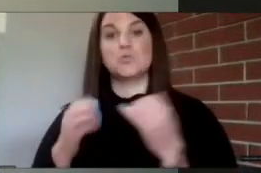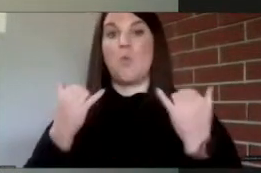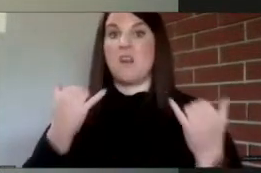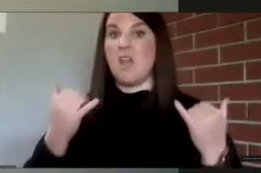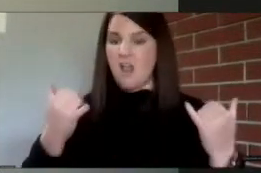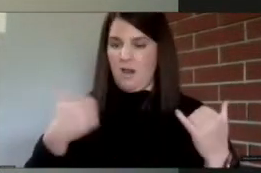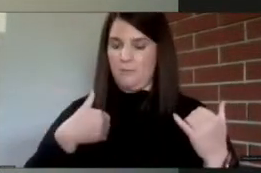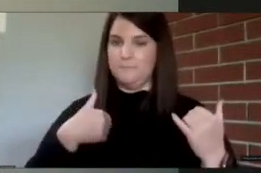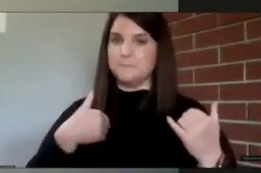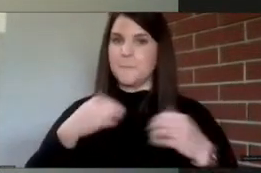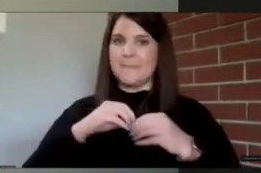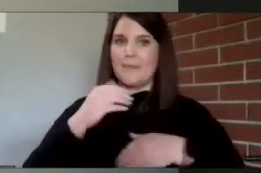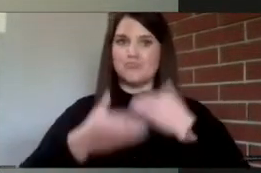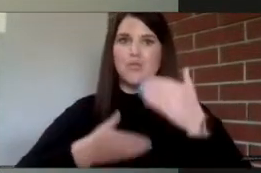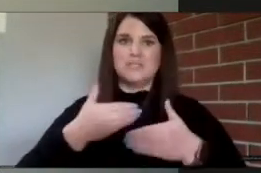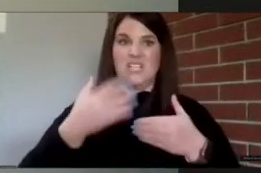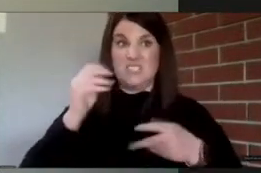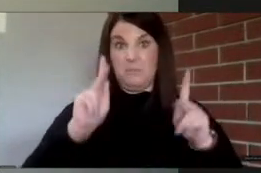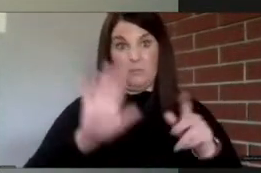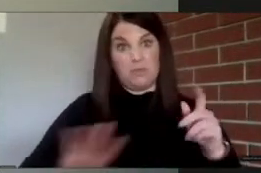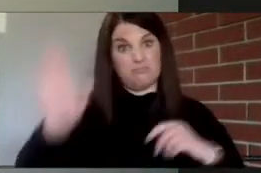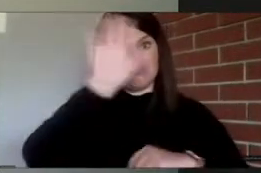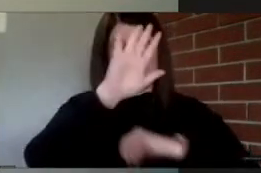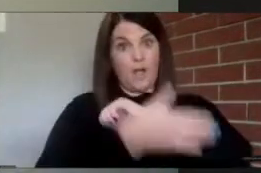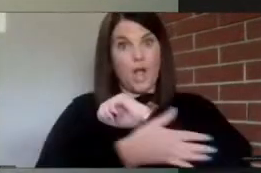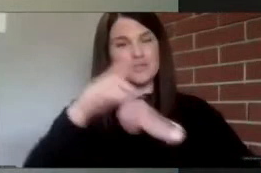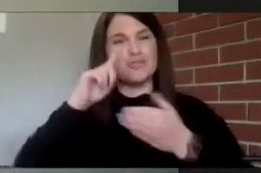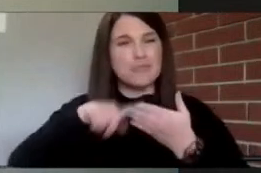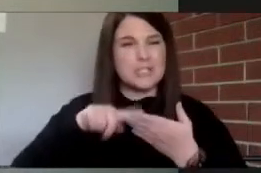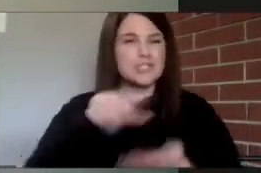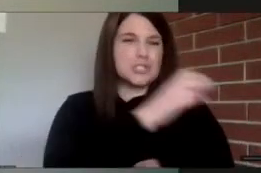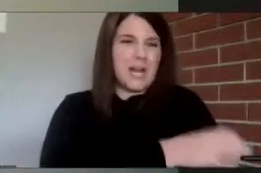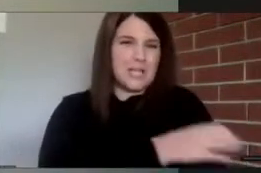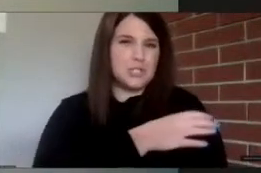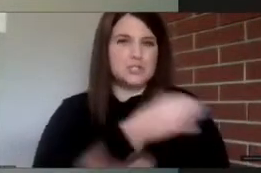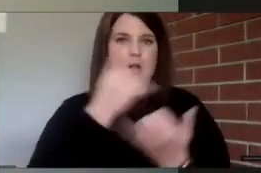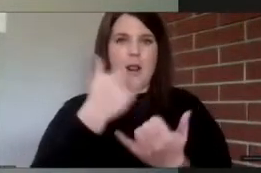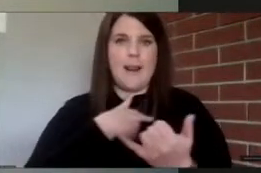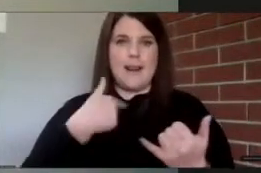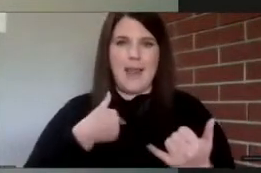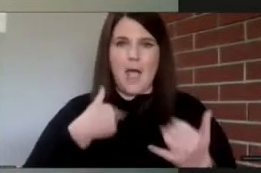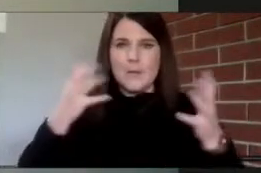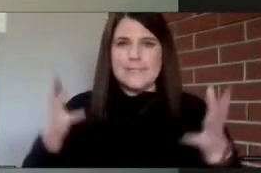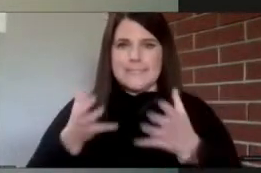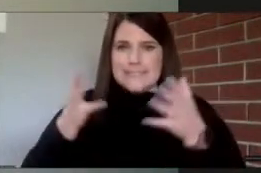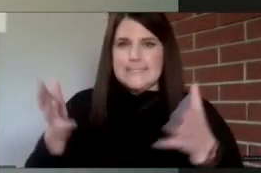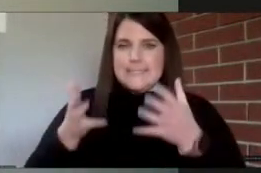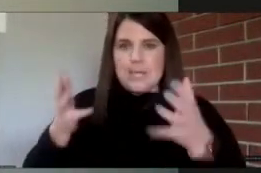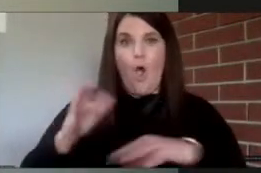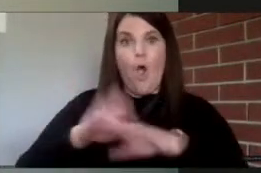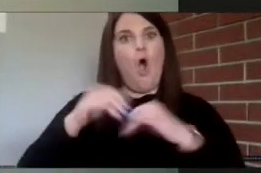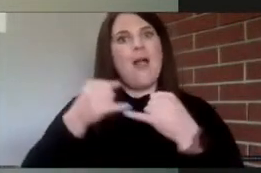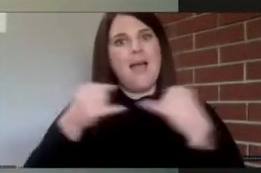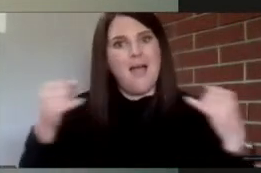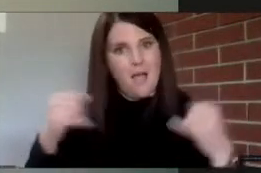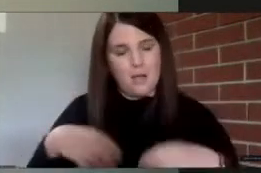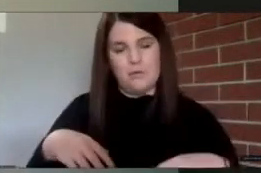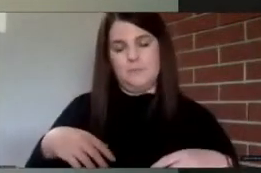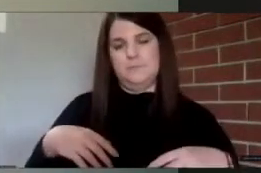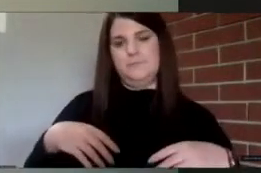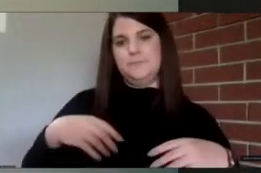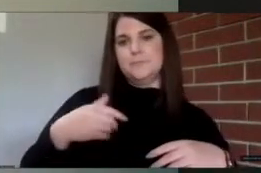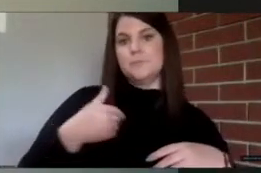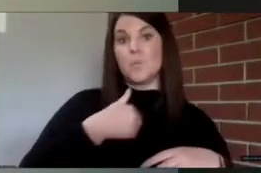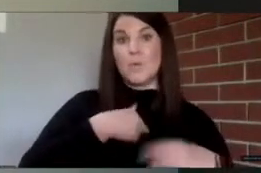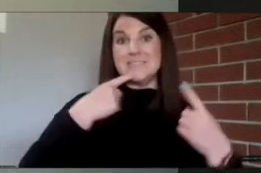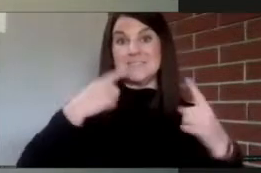colleagues across the country in terms of research and clinicians are moving evidence-based interventions online. We now have successfully